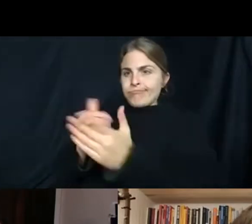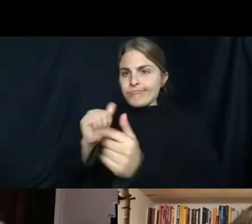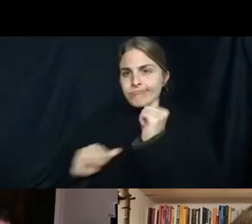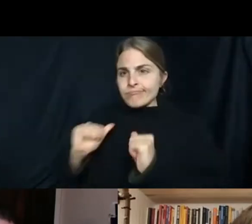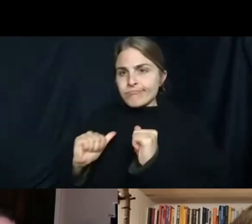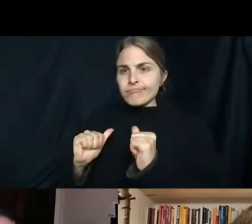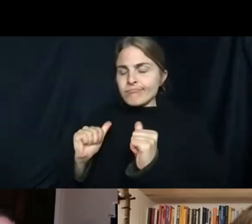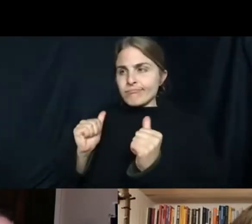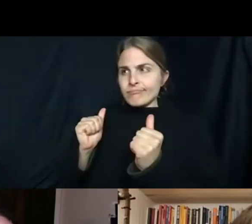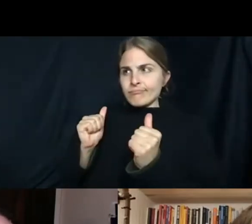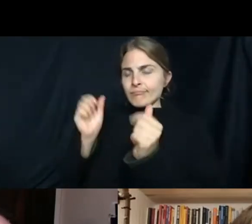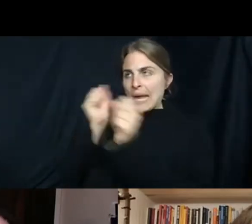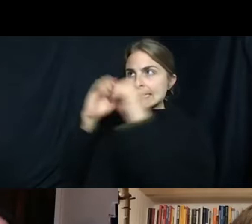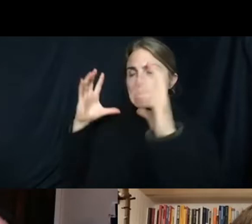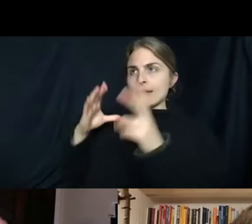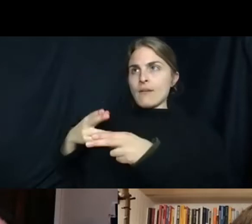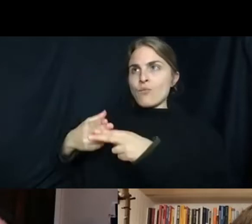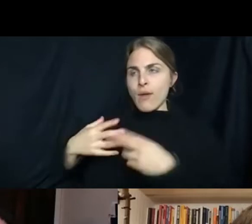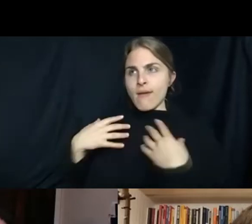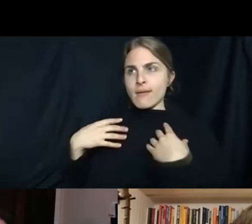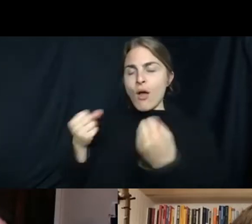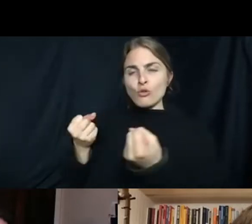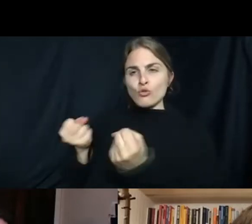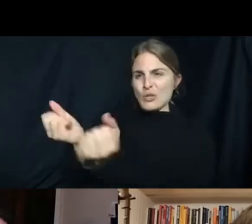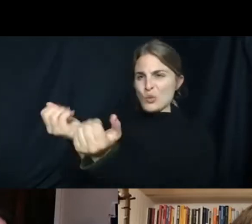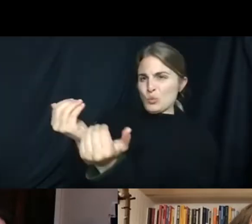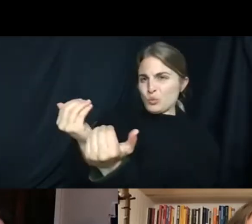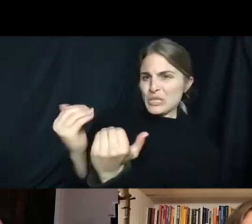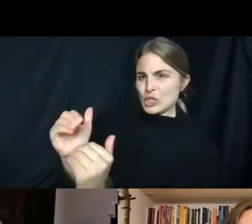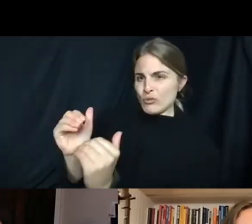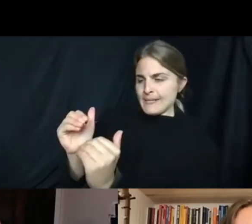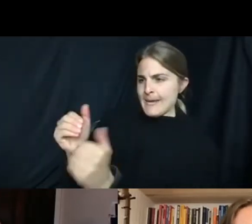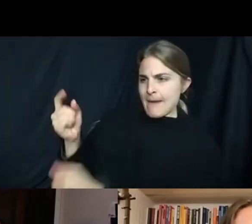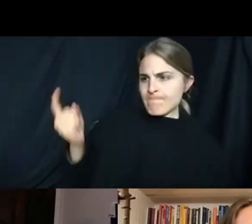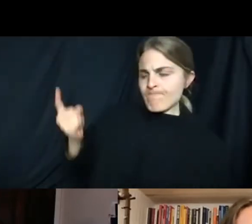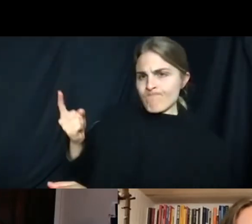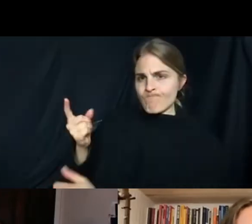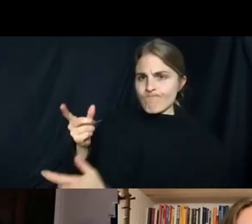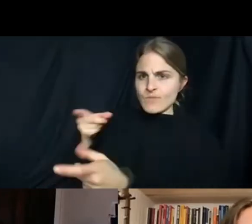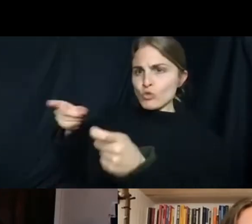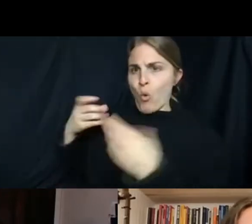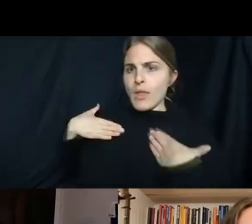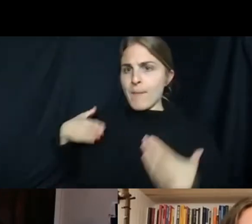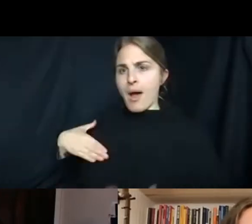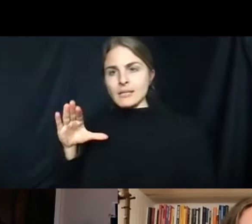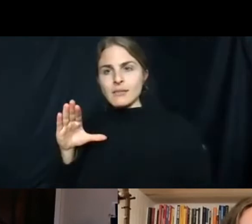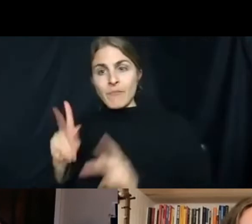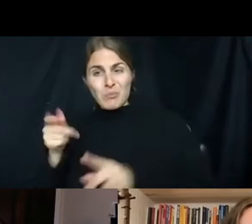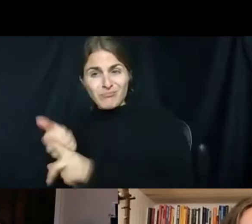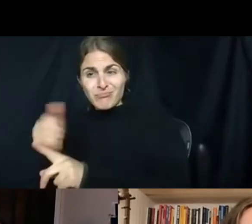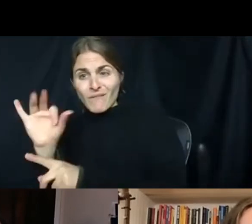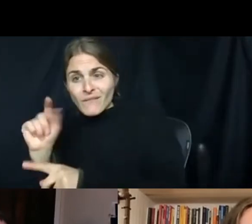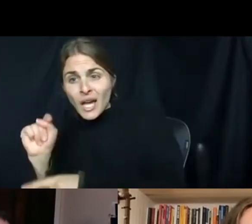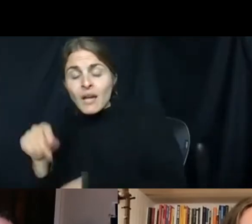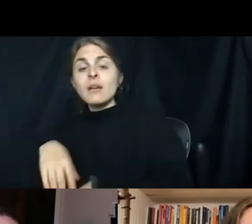health to restrict and police the bodies of fat people. Fatness is used